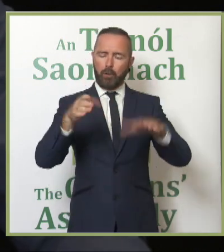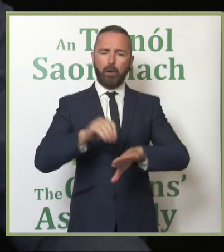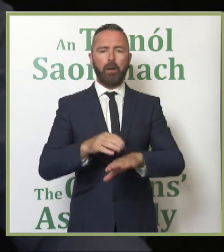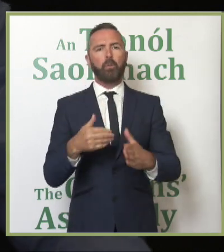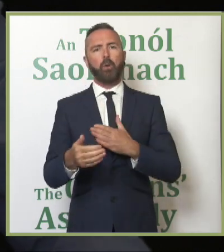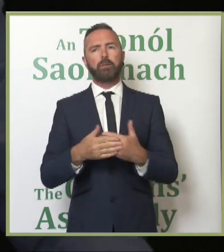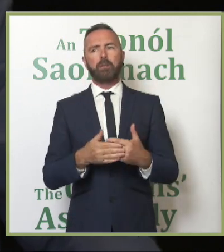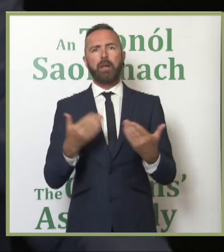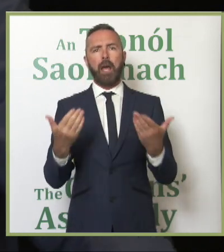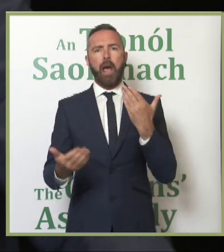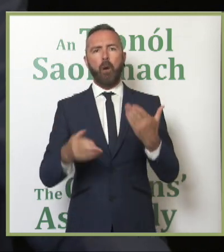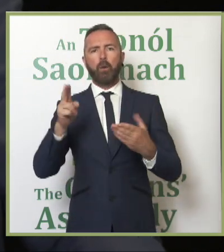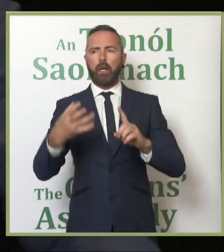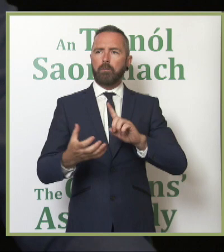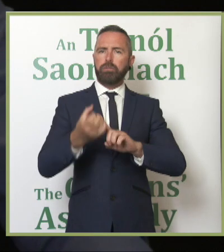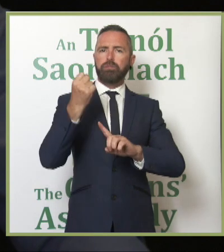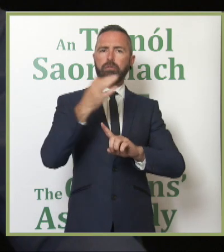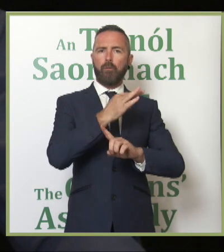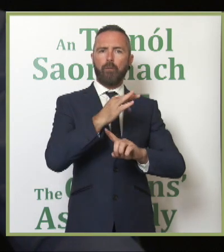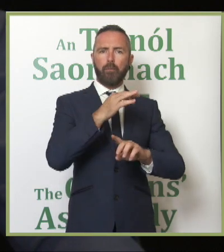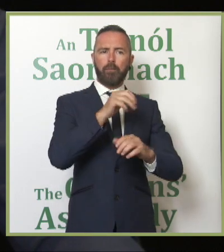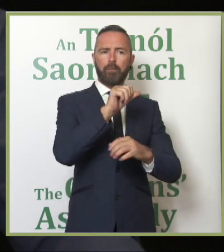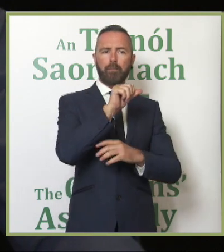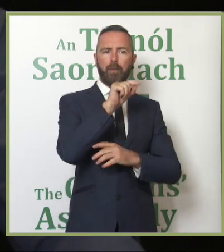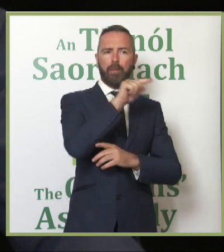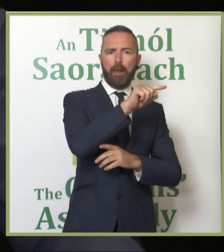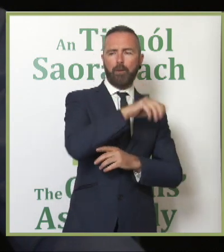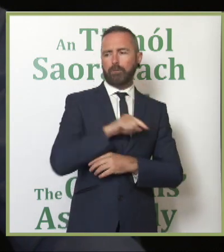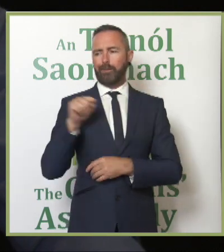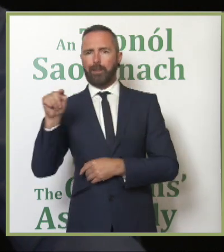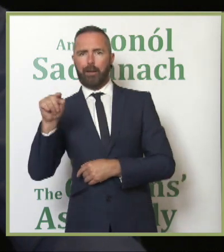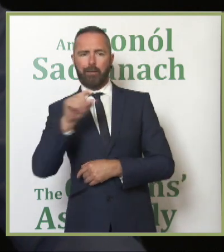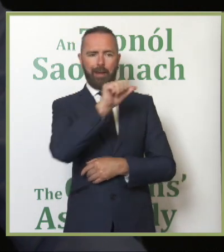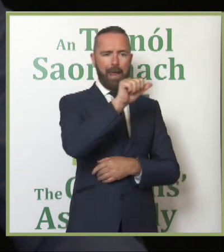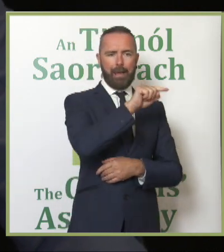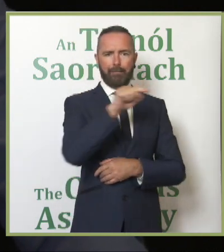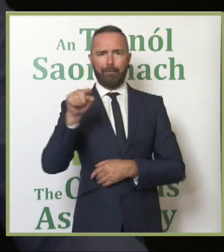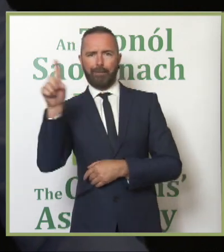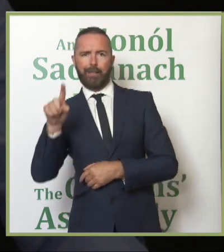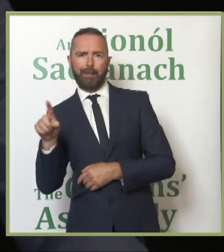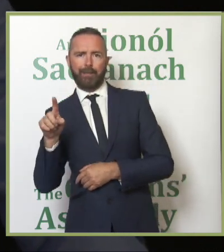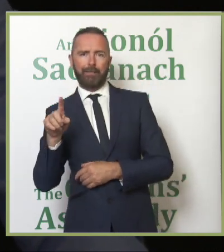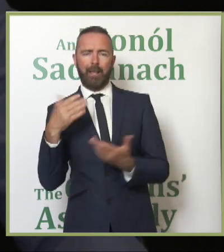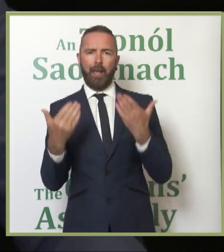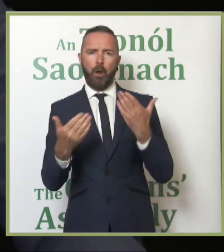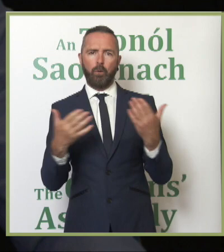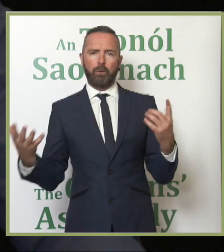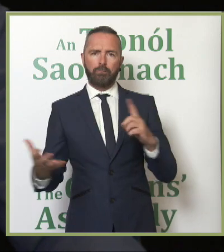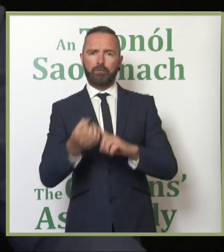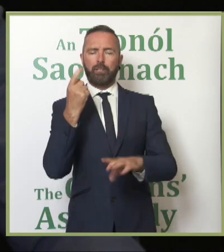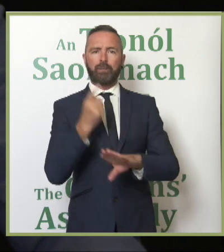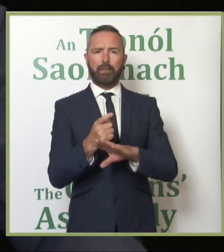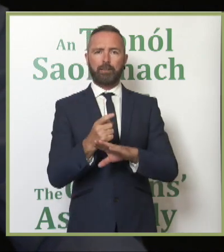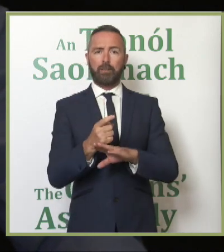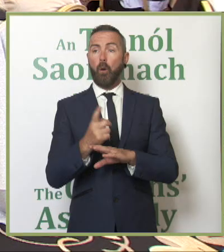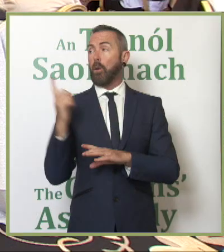on how we're going to get from A to Z, really, in terms of this process. And the work programme that we're going to propose here, this is the